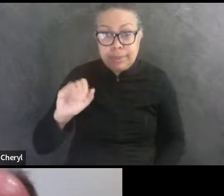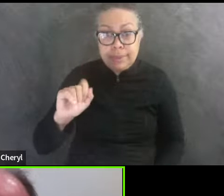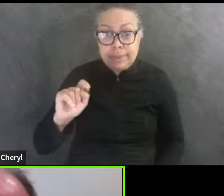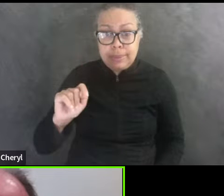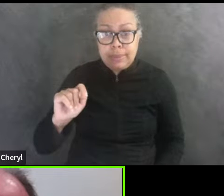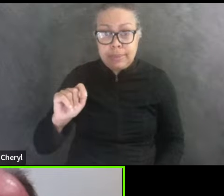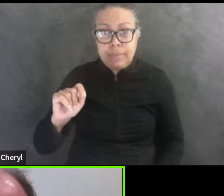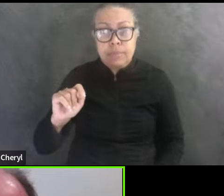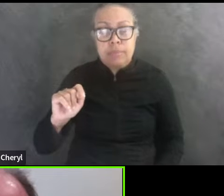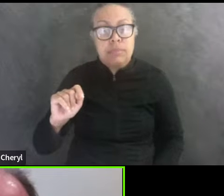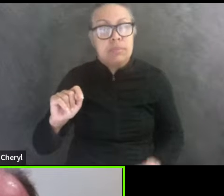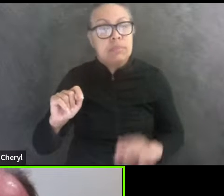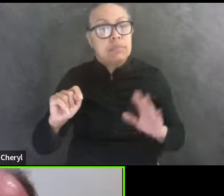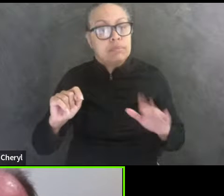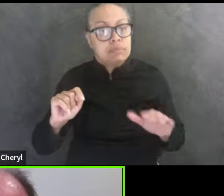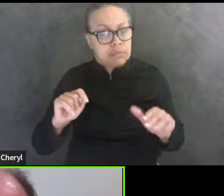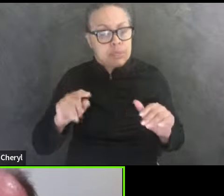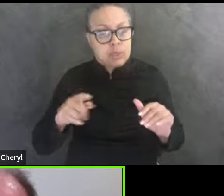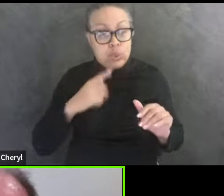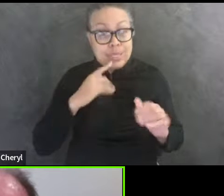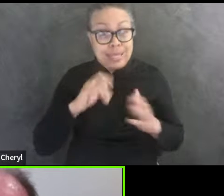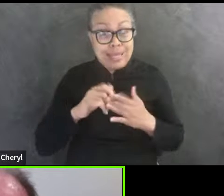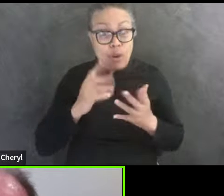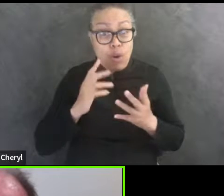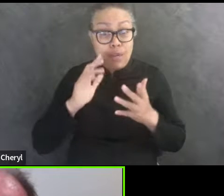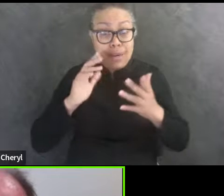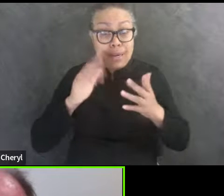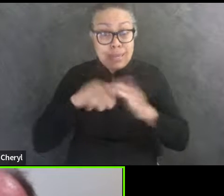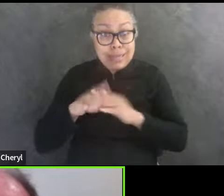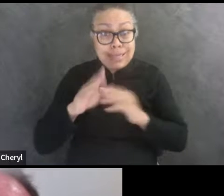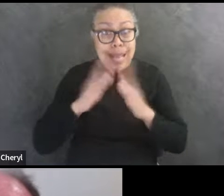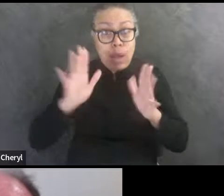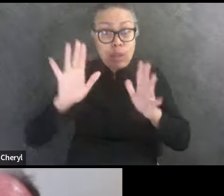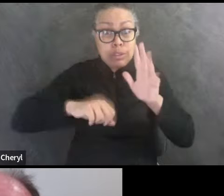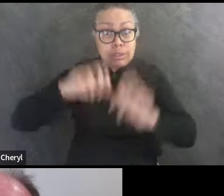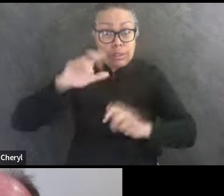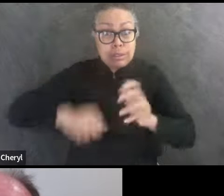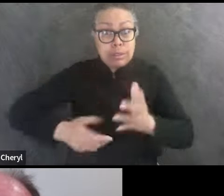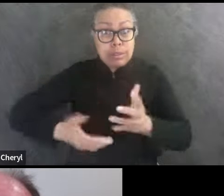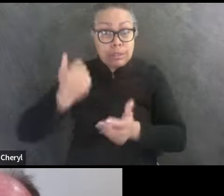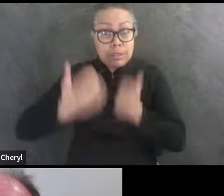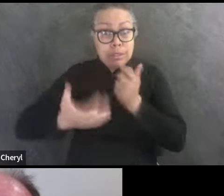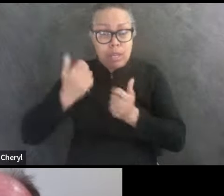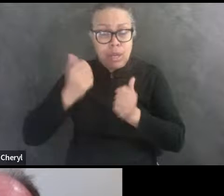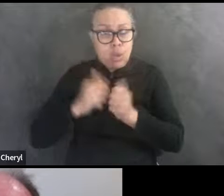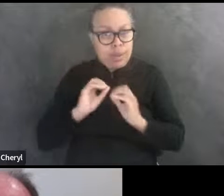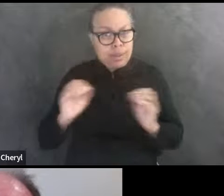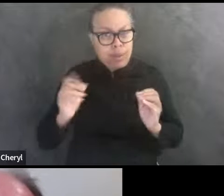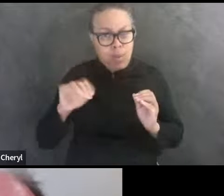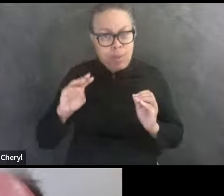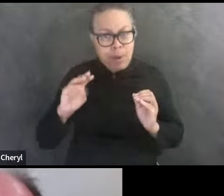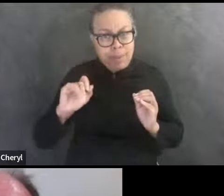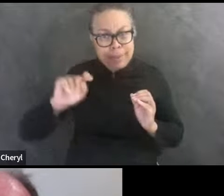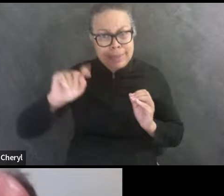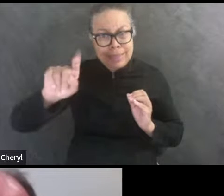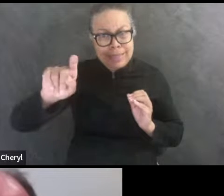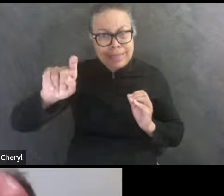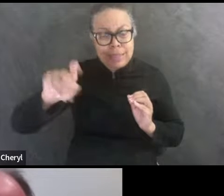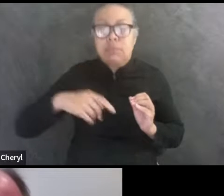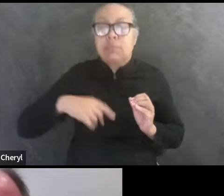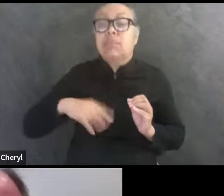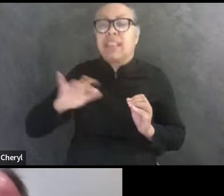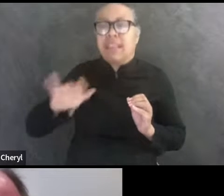So are you saying they've ripped the stuff out in the house without permits? Well, that was the issue. I think there was an old permit,